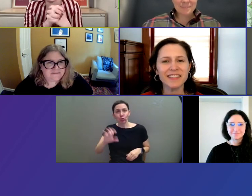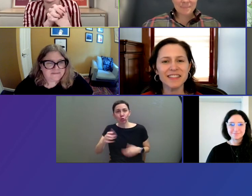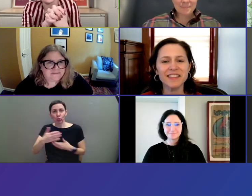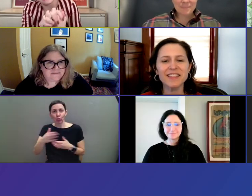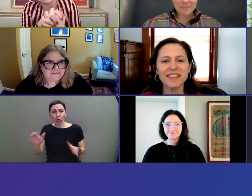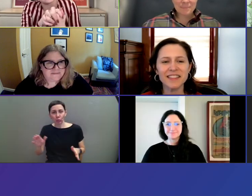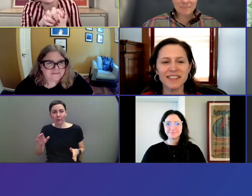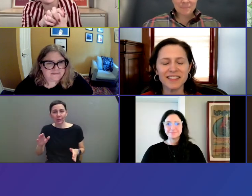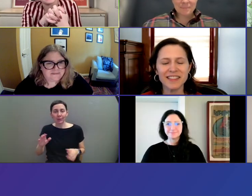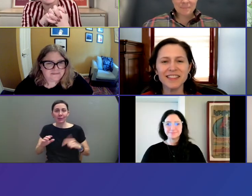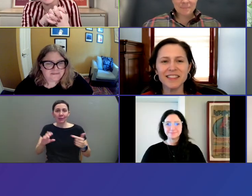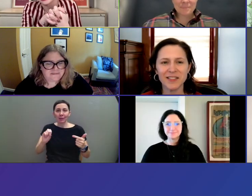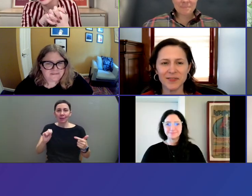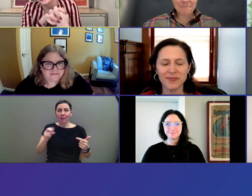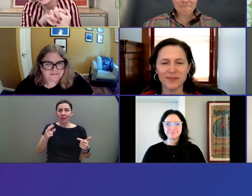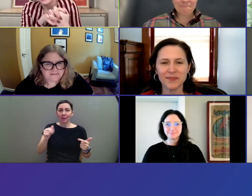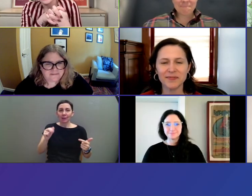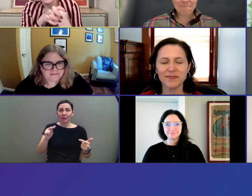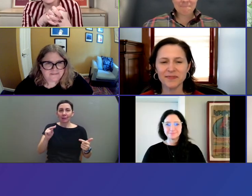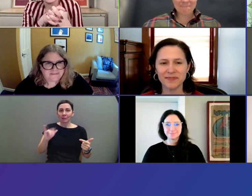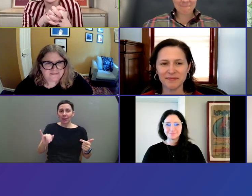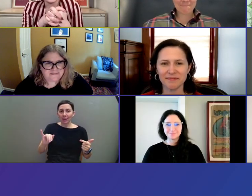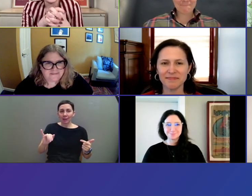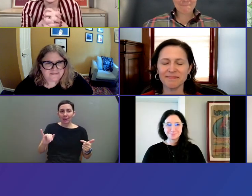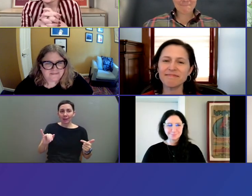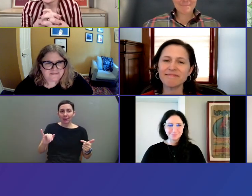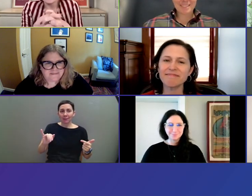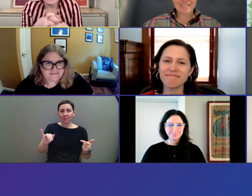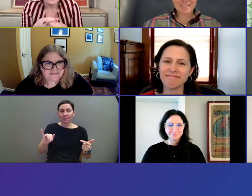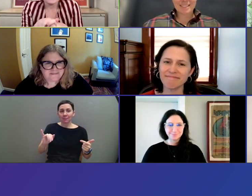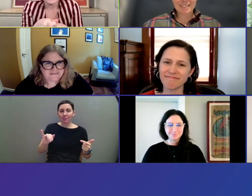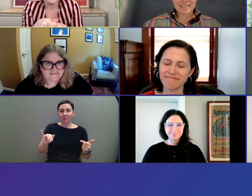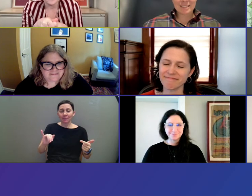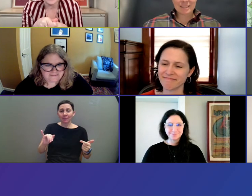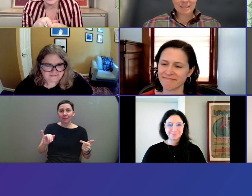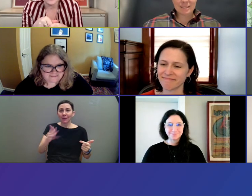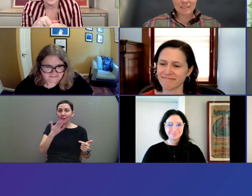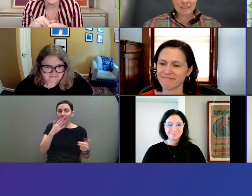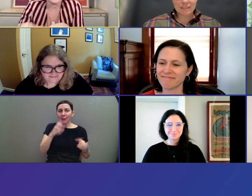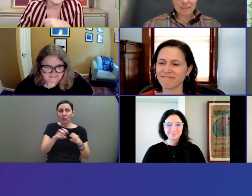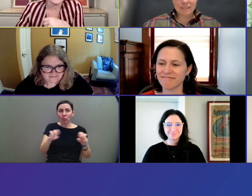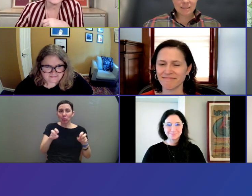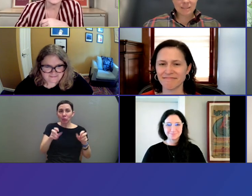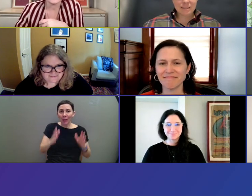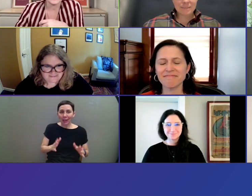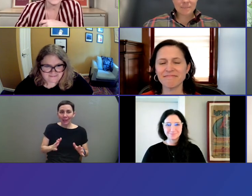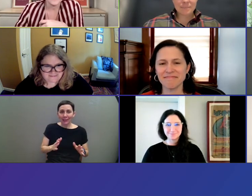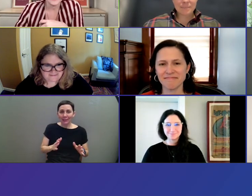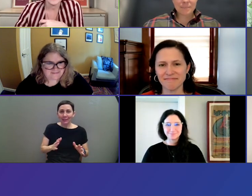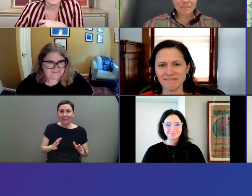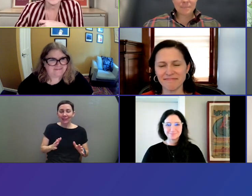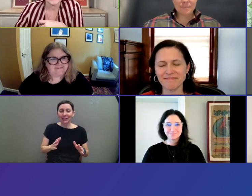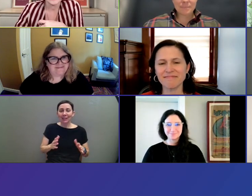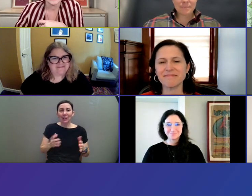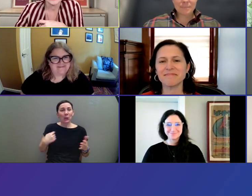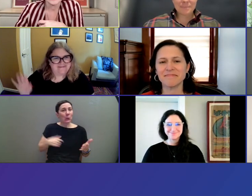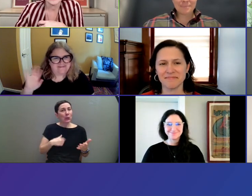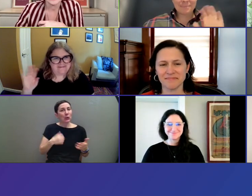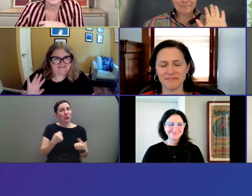Shani. Thank you to our panelists for being with us. And here we are, supporting artists as necessary